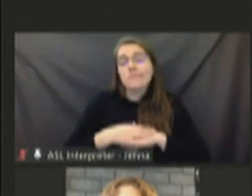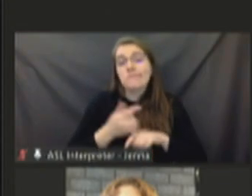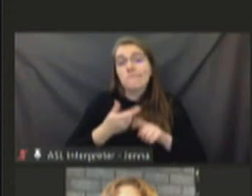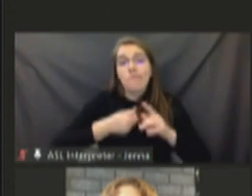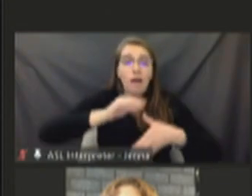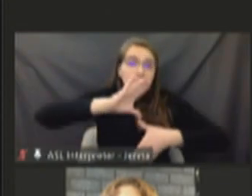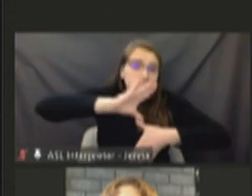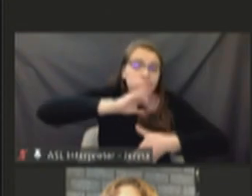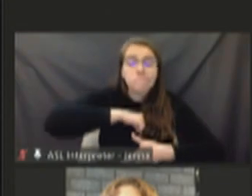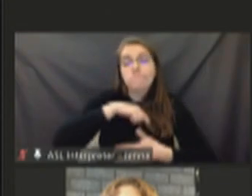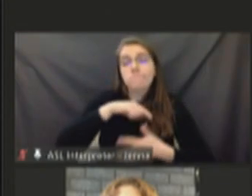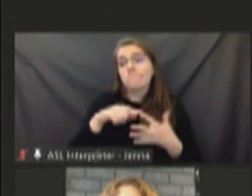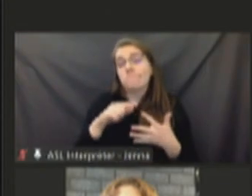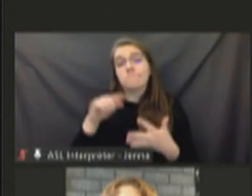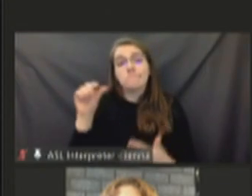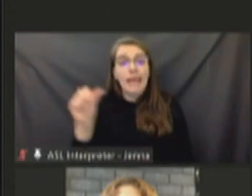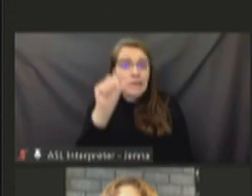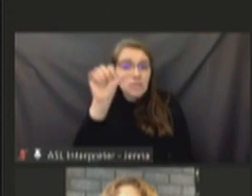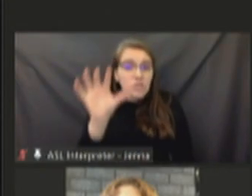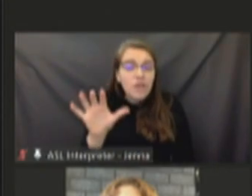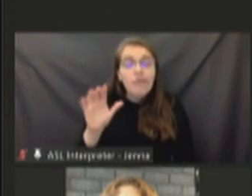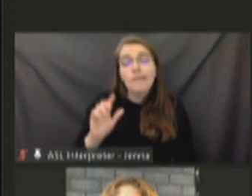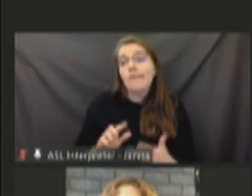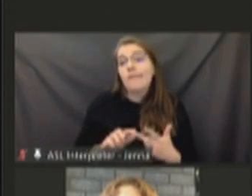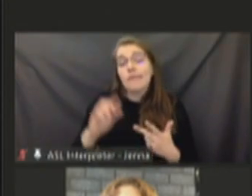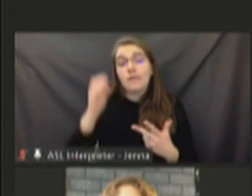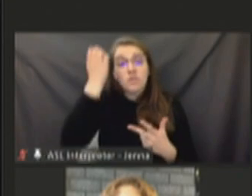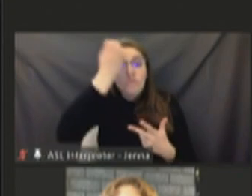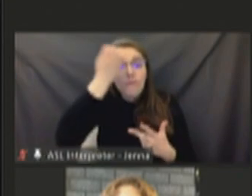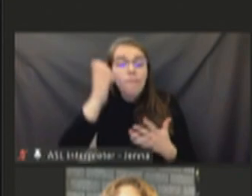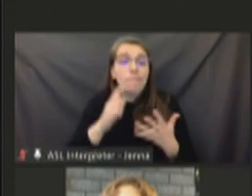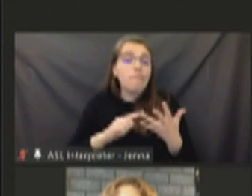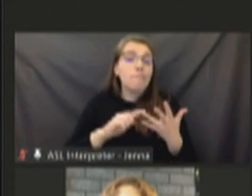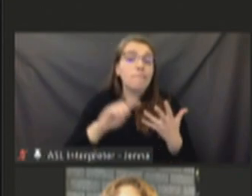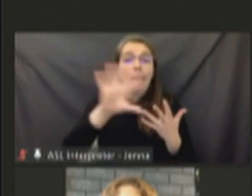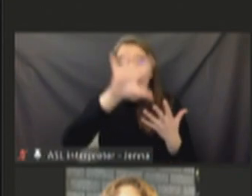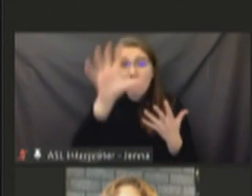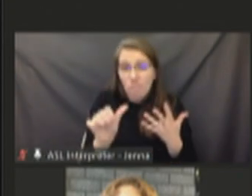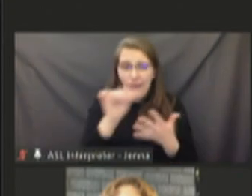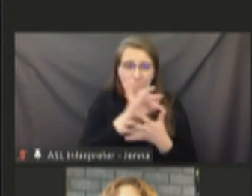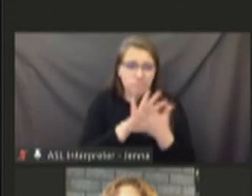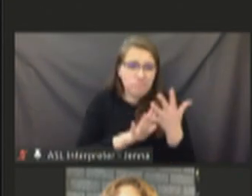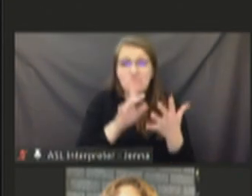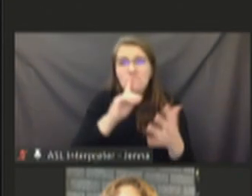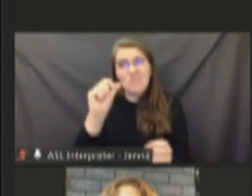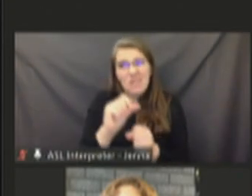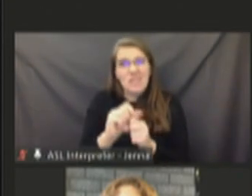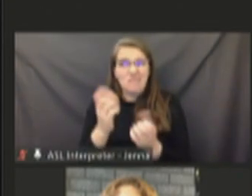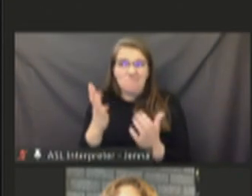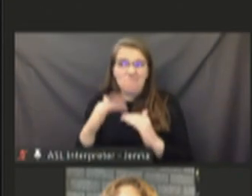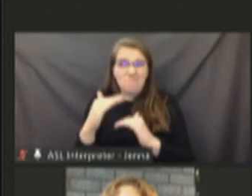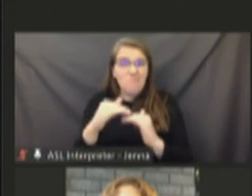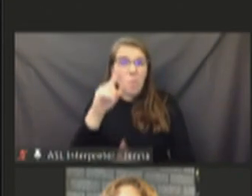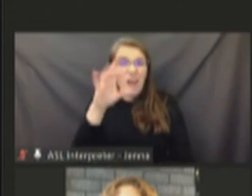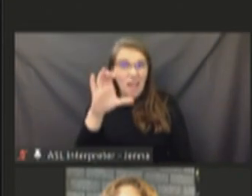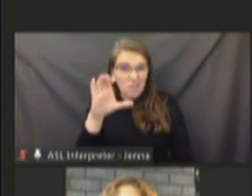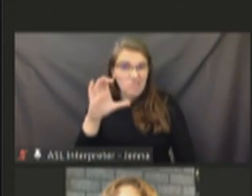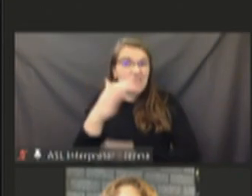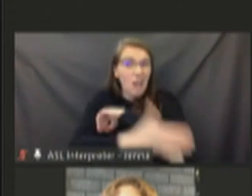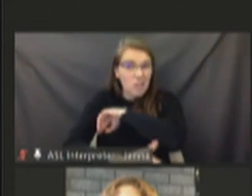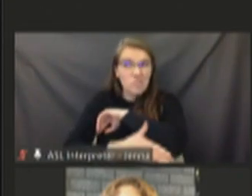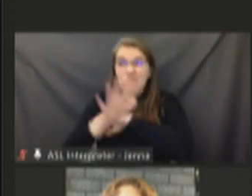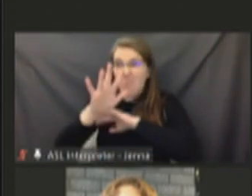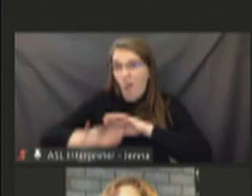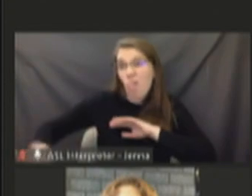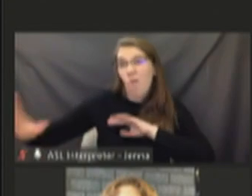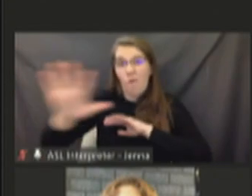Asia, Europe, and Africa, representing almost, over 100 countries around the world. And one thing that I like to do with anyone